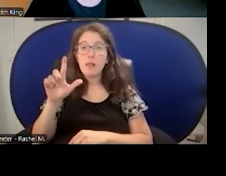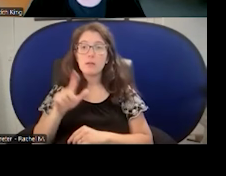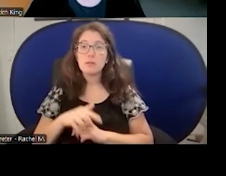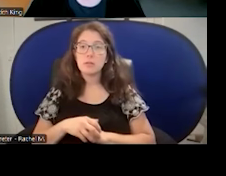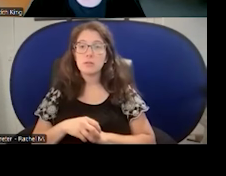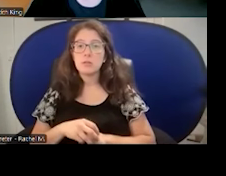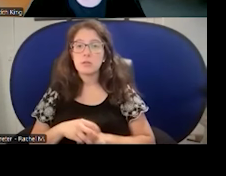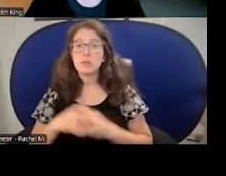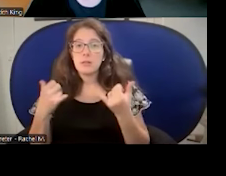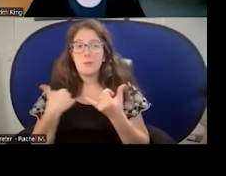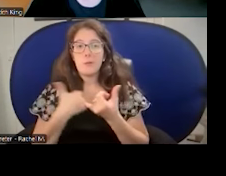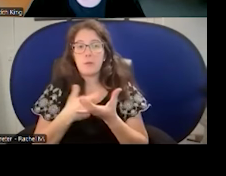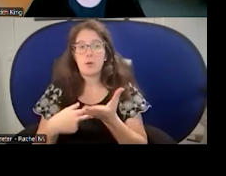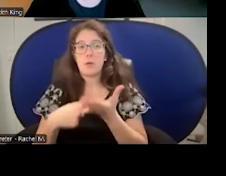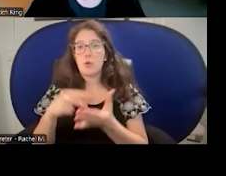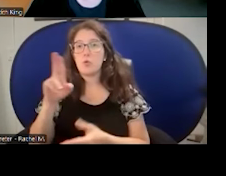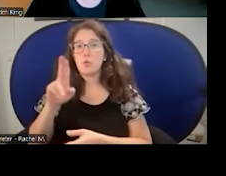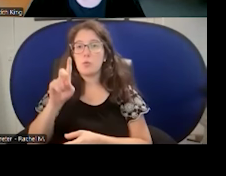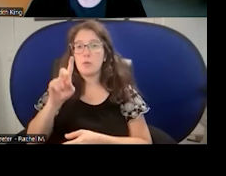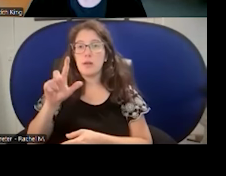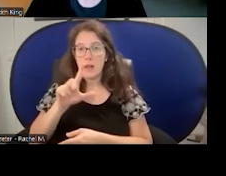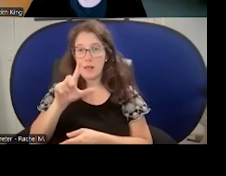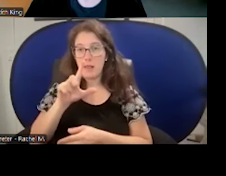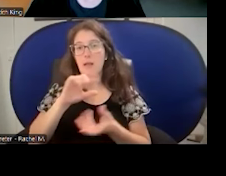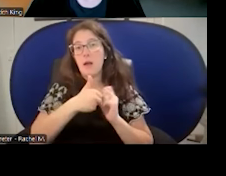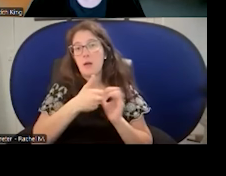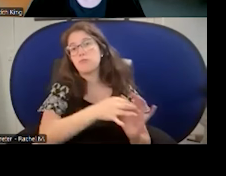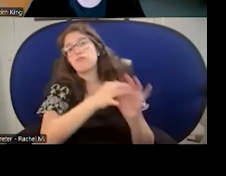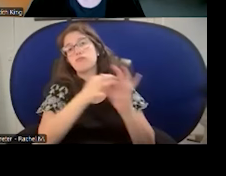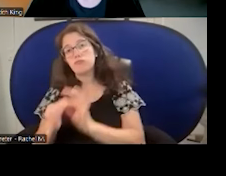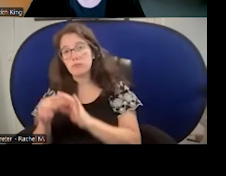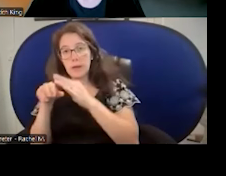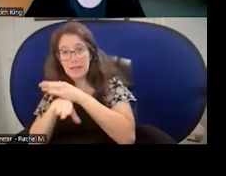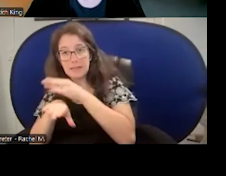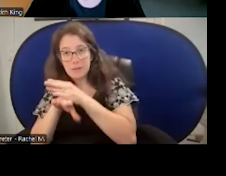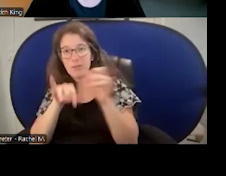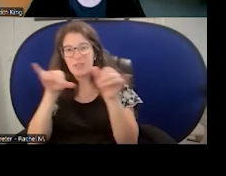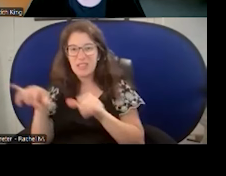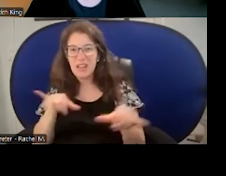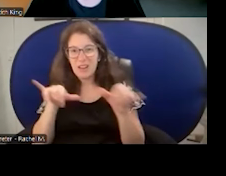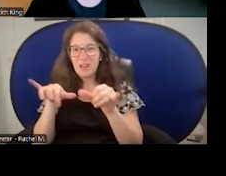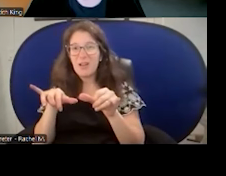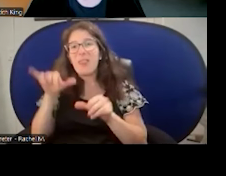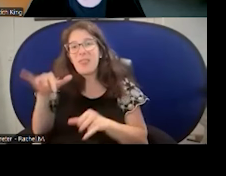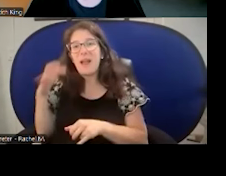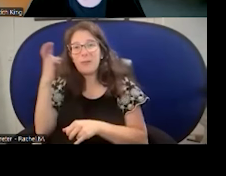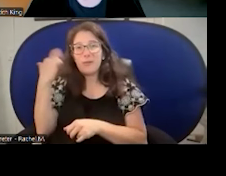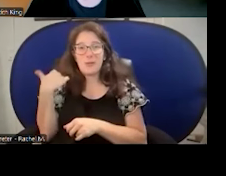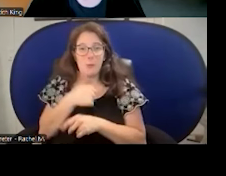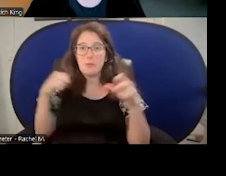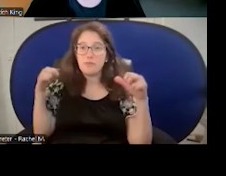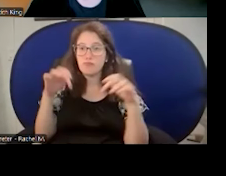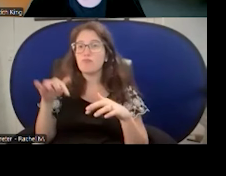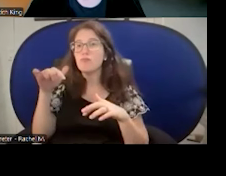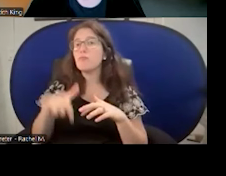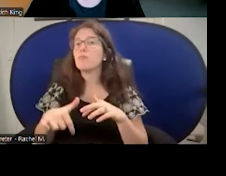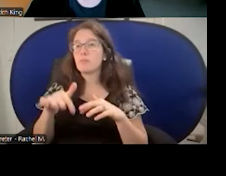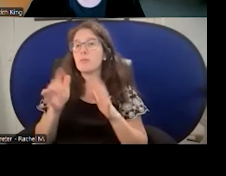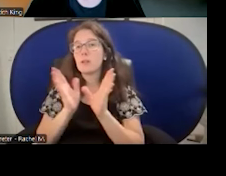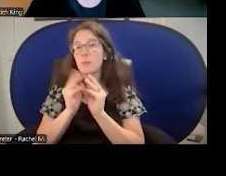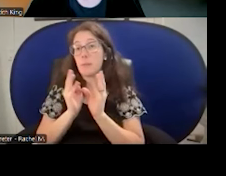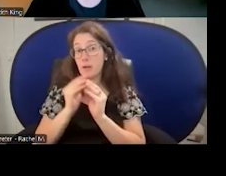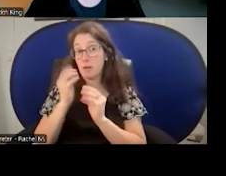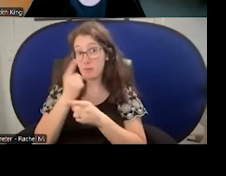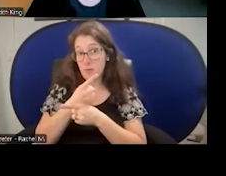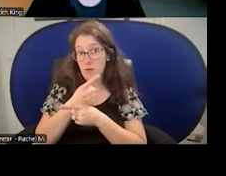how UDL connects to accessibility standards, right? We're all here for those accessibility standards. So UDL and accessibility, they really